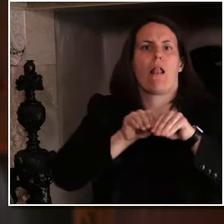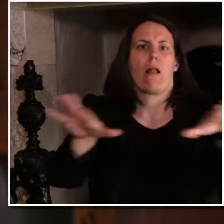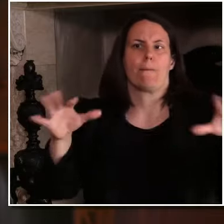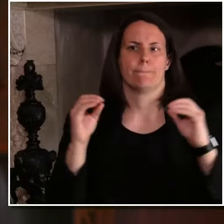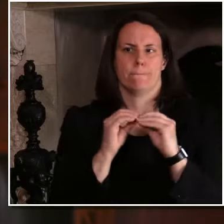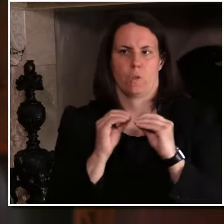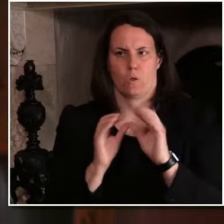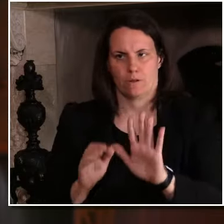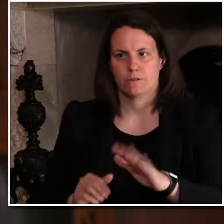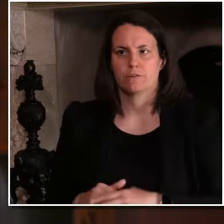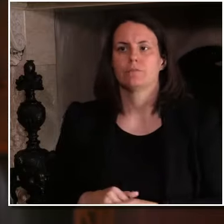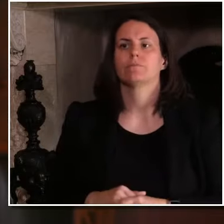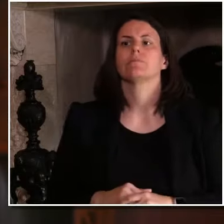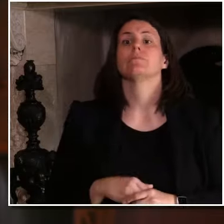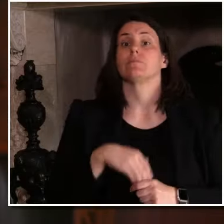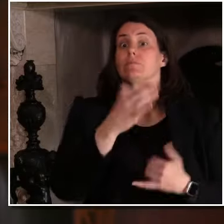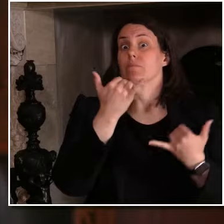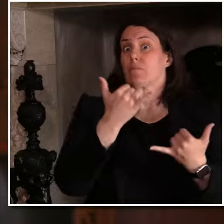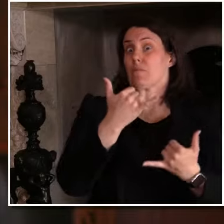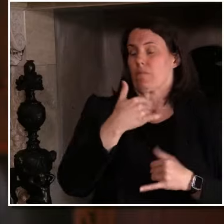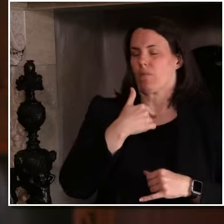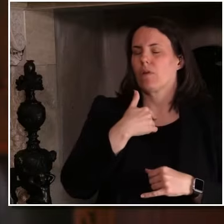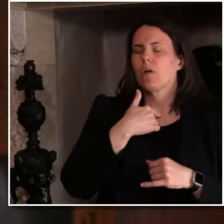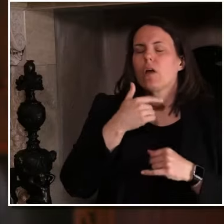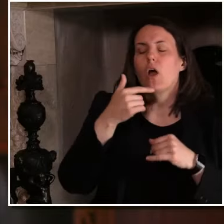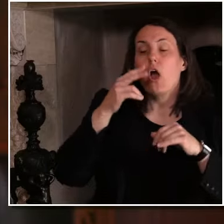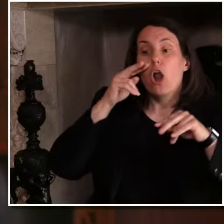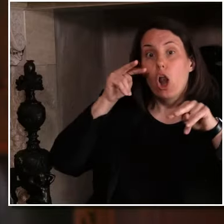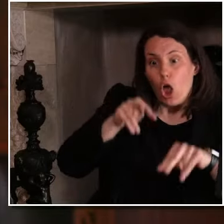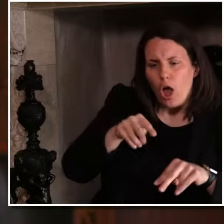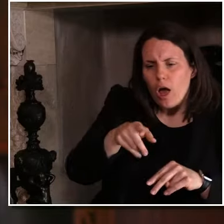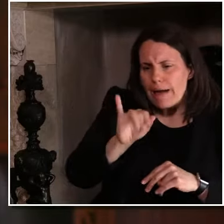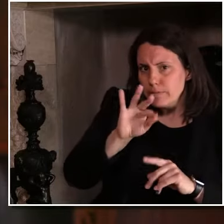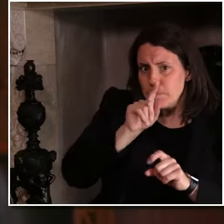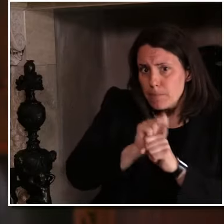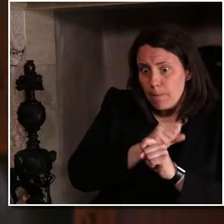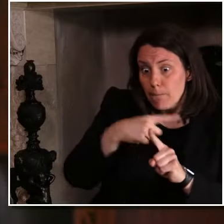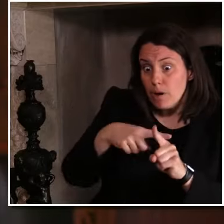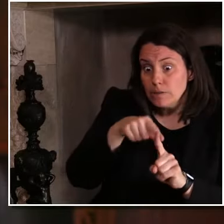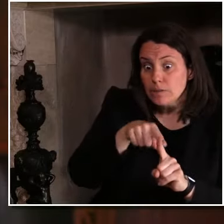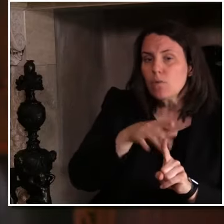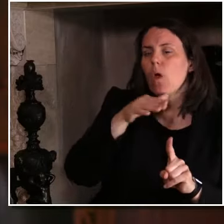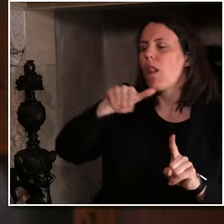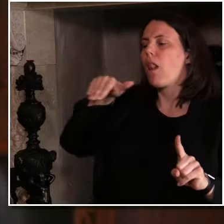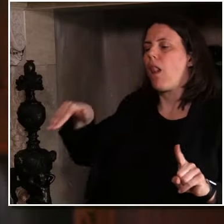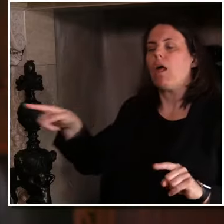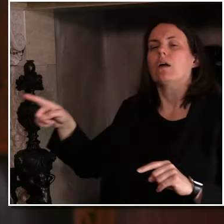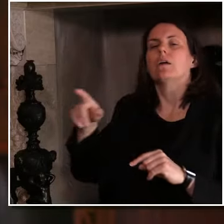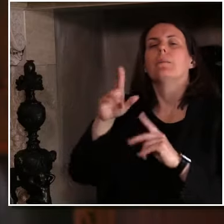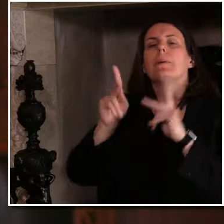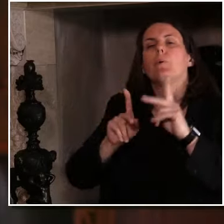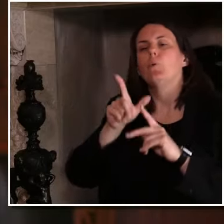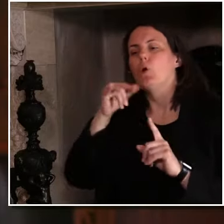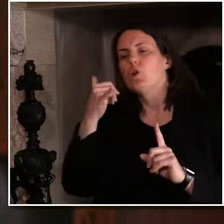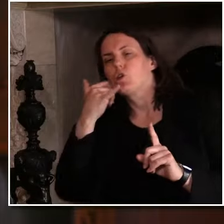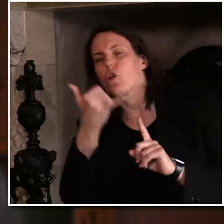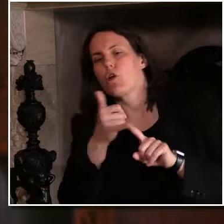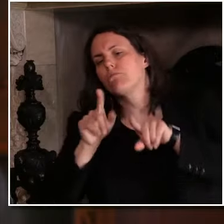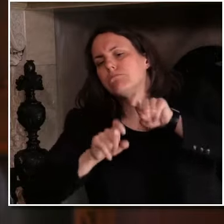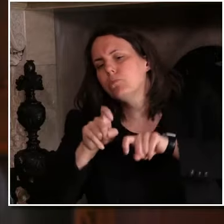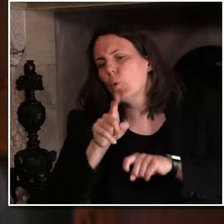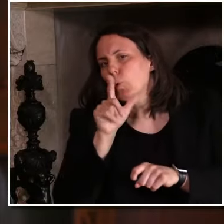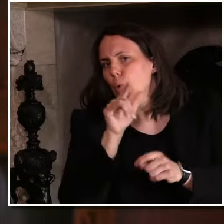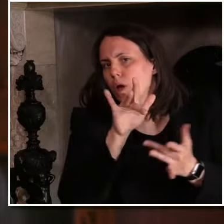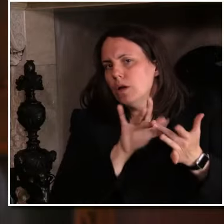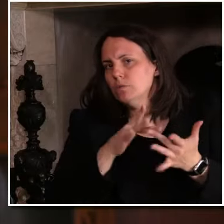necessary to get your arms around that outbreak and stop the spread. We also did facilitate a connection to